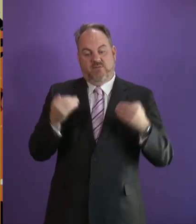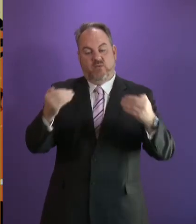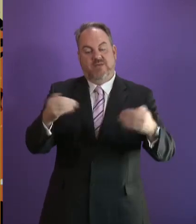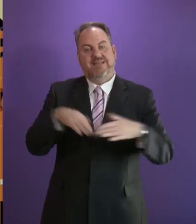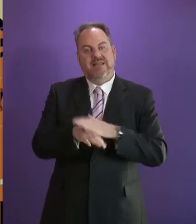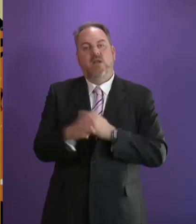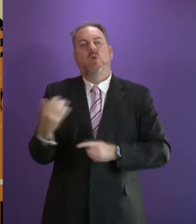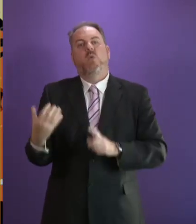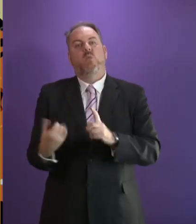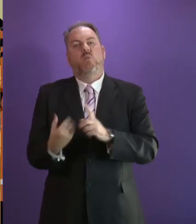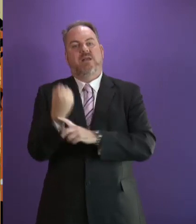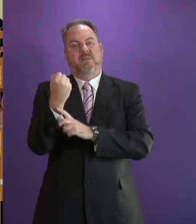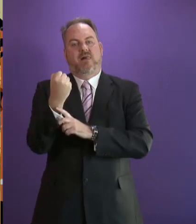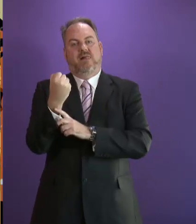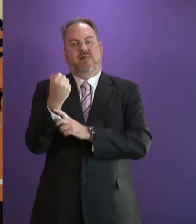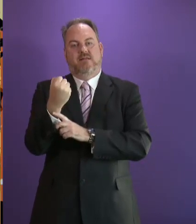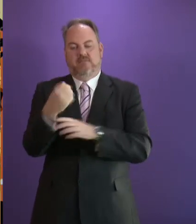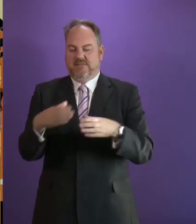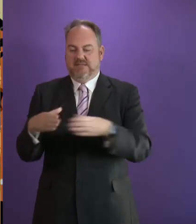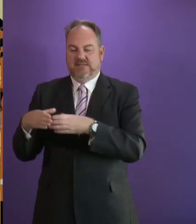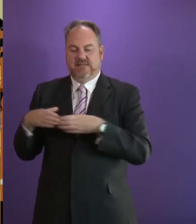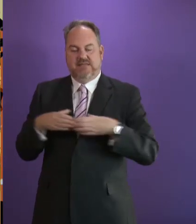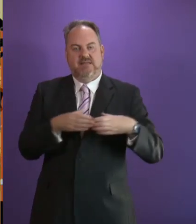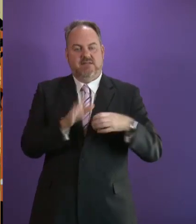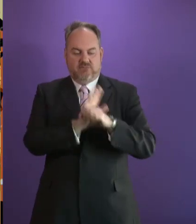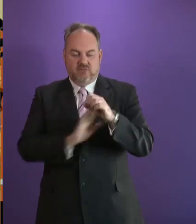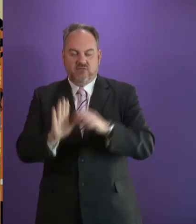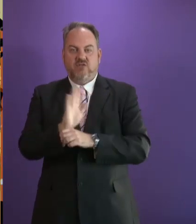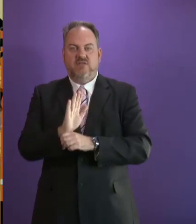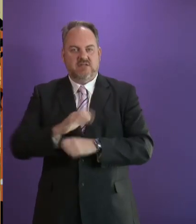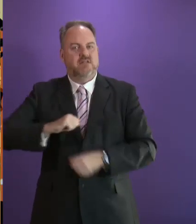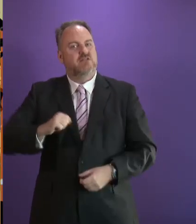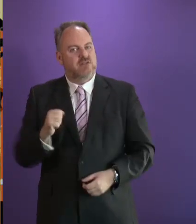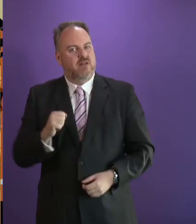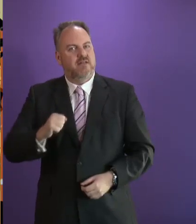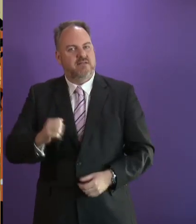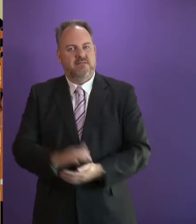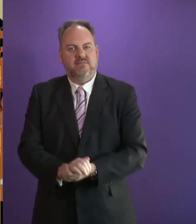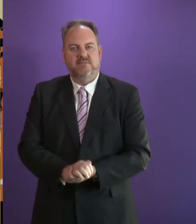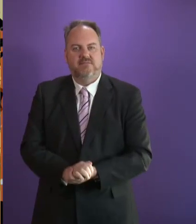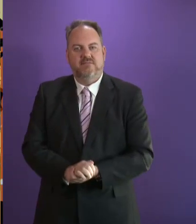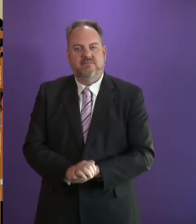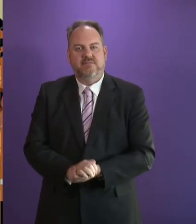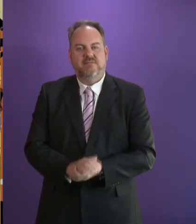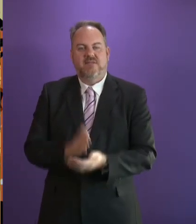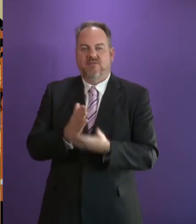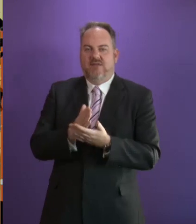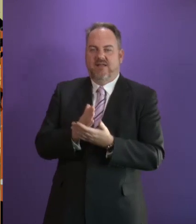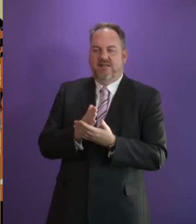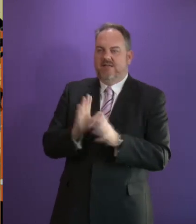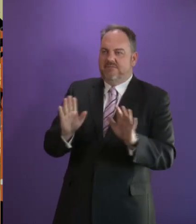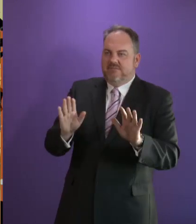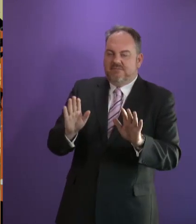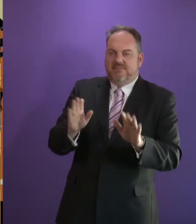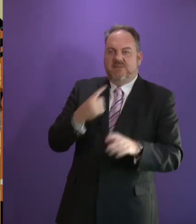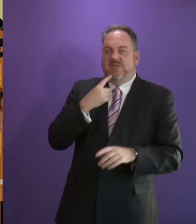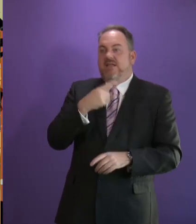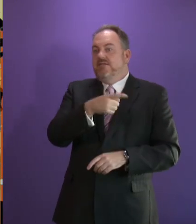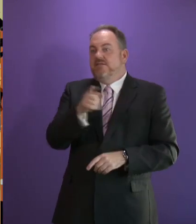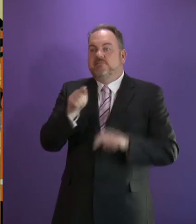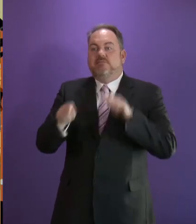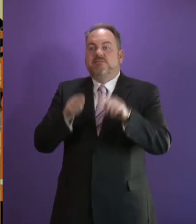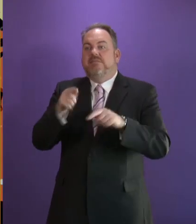winnable seats. Not that I'm making any points to anybody who's involved in a political